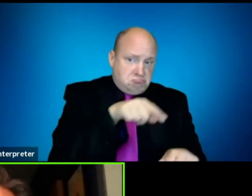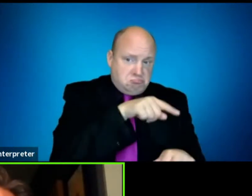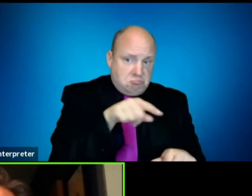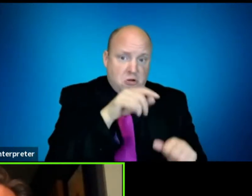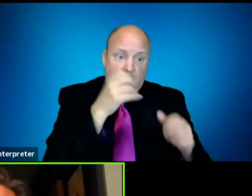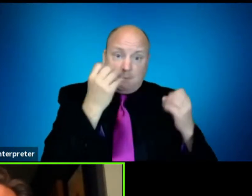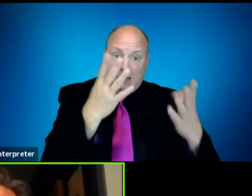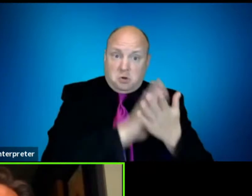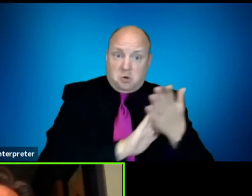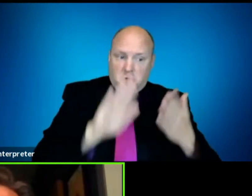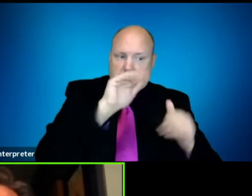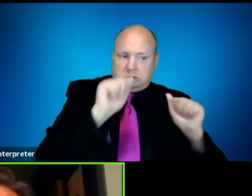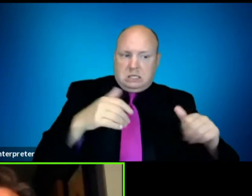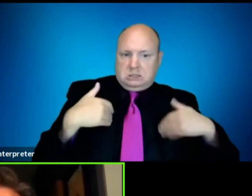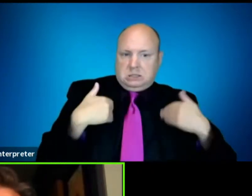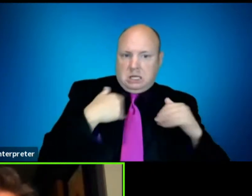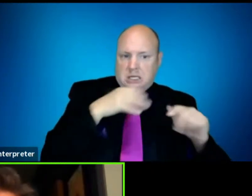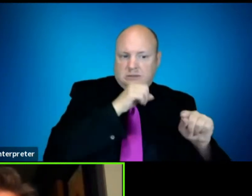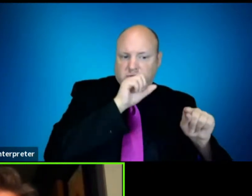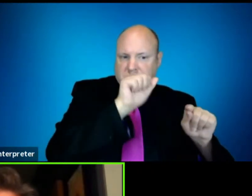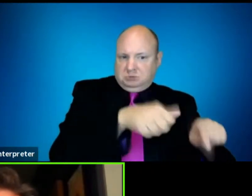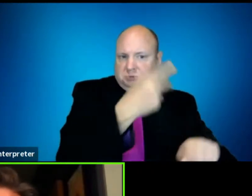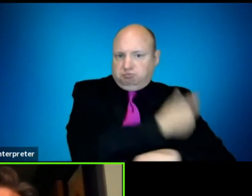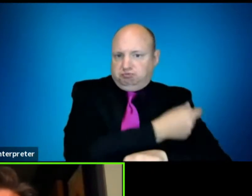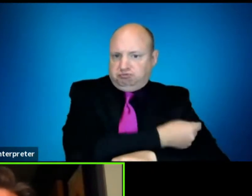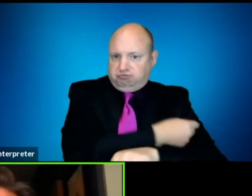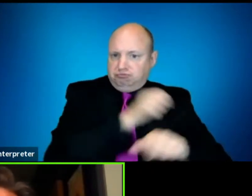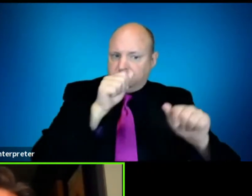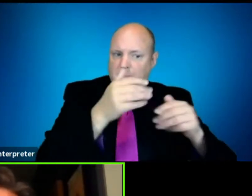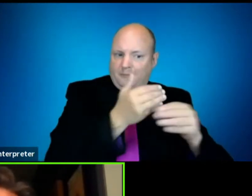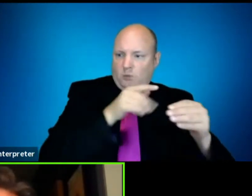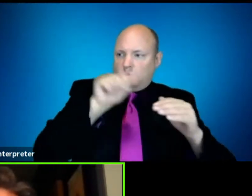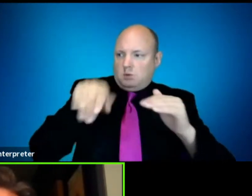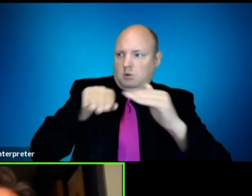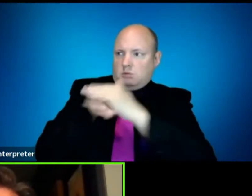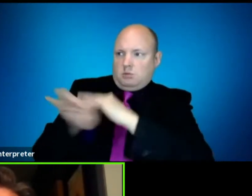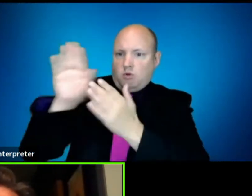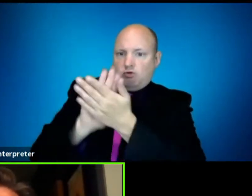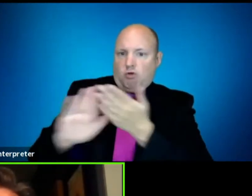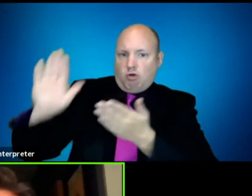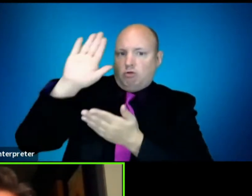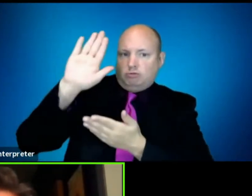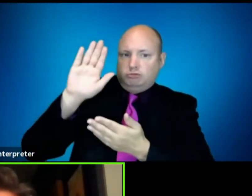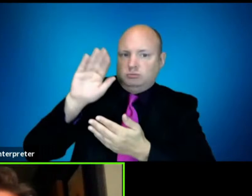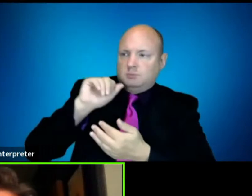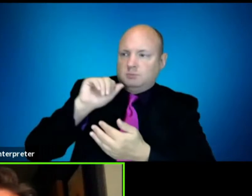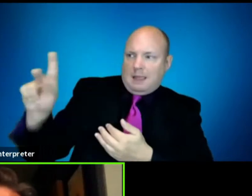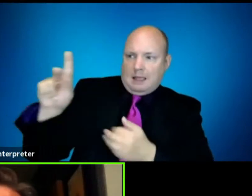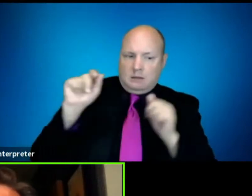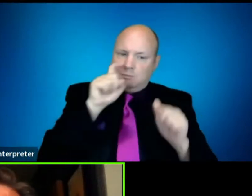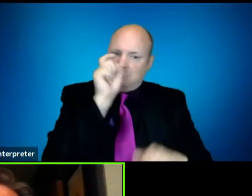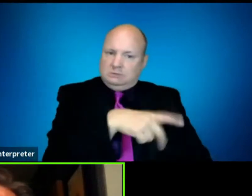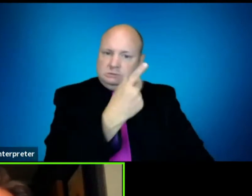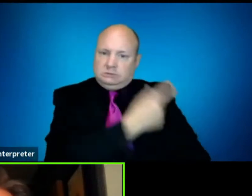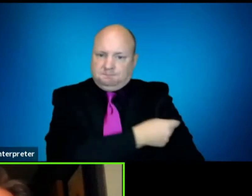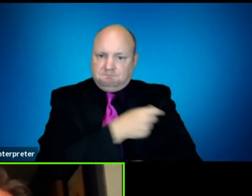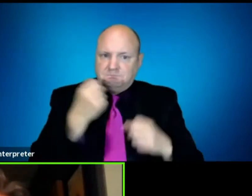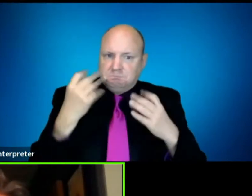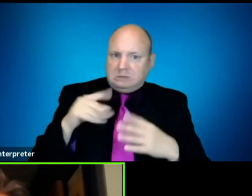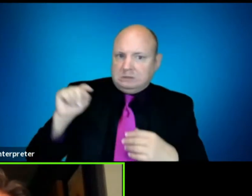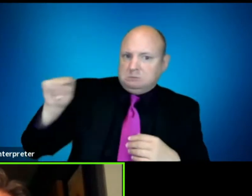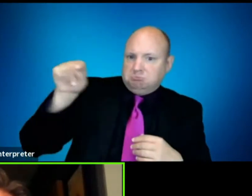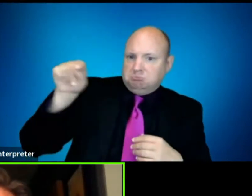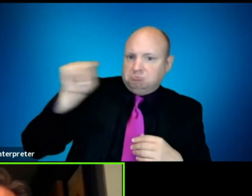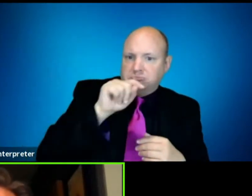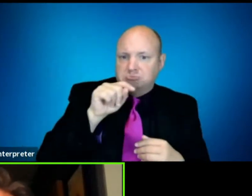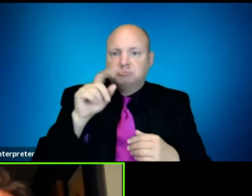those campuses have worked very hard to protect those students, the faculty and staff on campus, and the surrounding community. They've put measures in